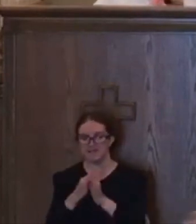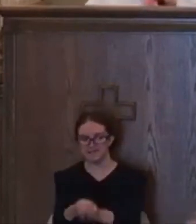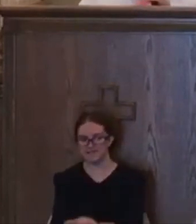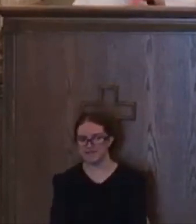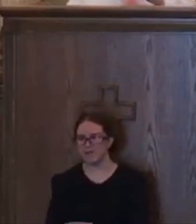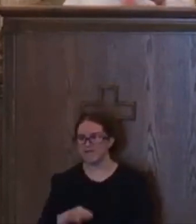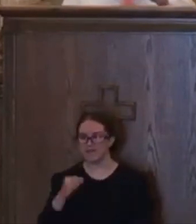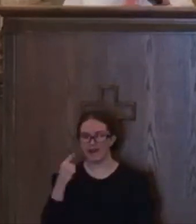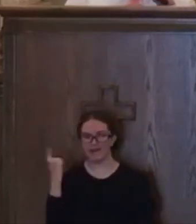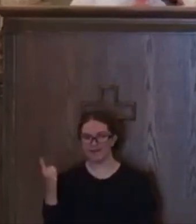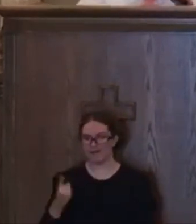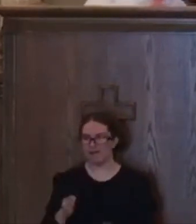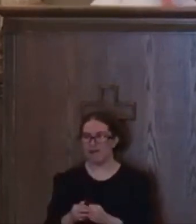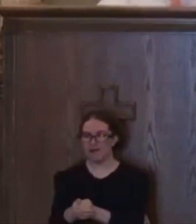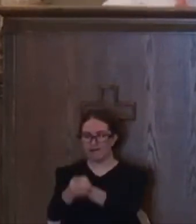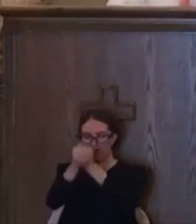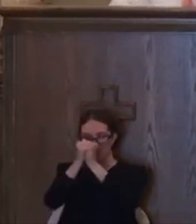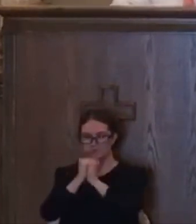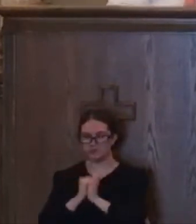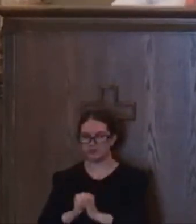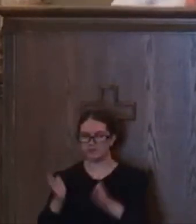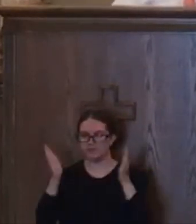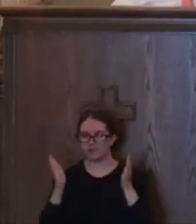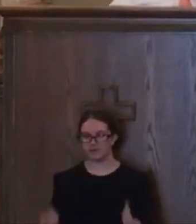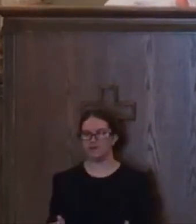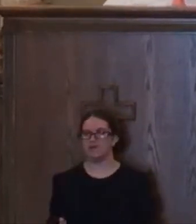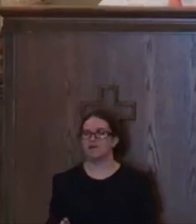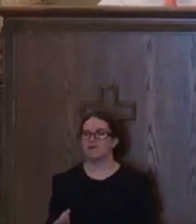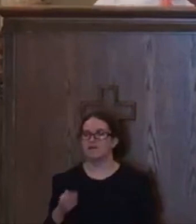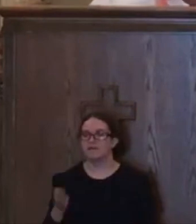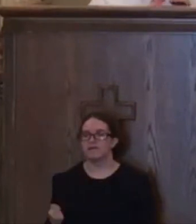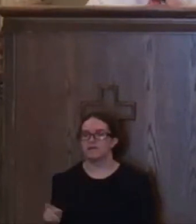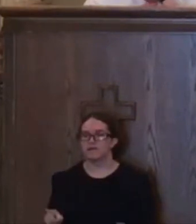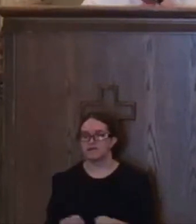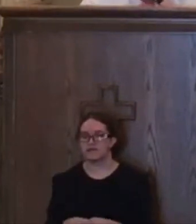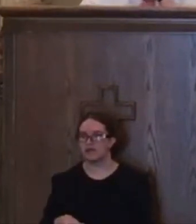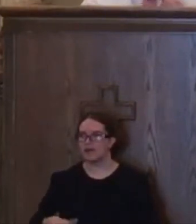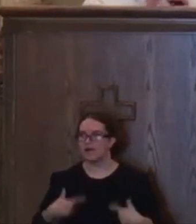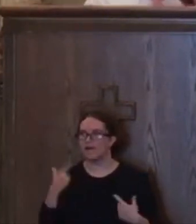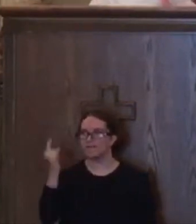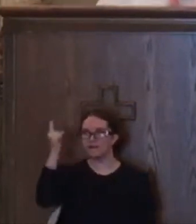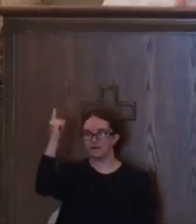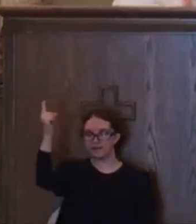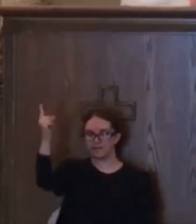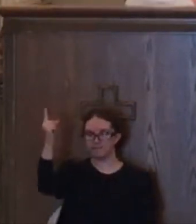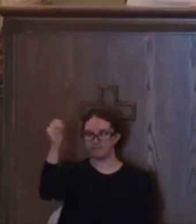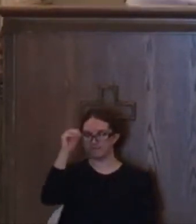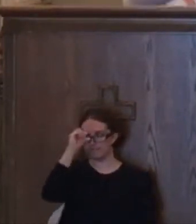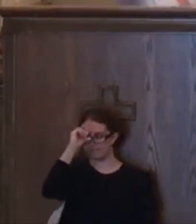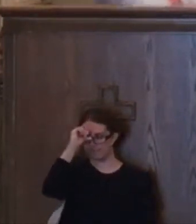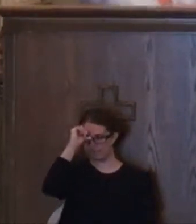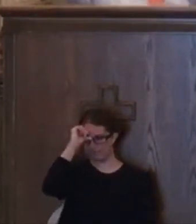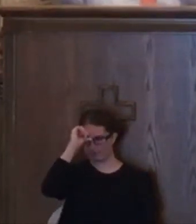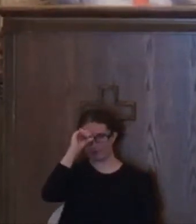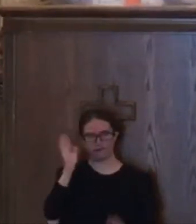find somebody that's a worshiper? Will he find somebody that's still living for him? He